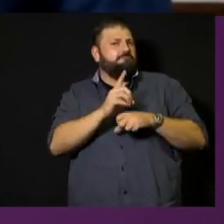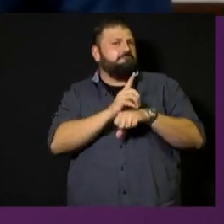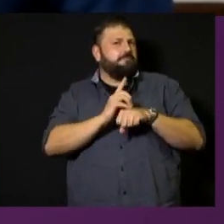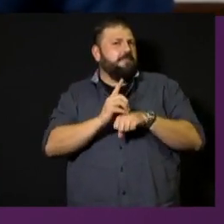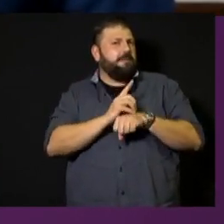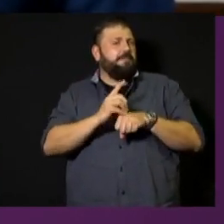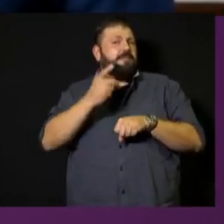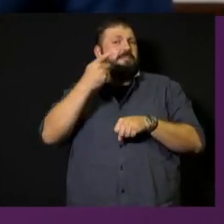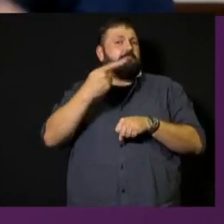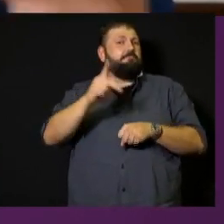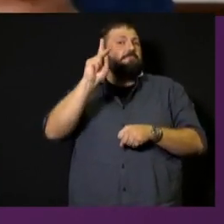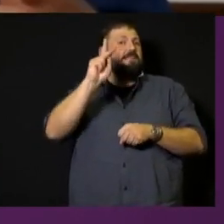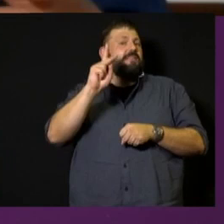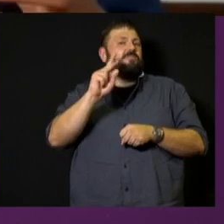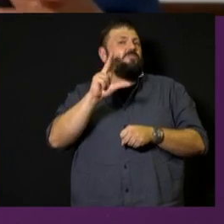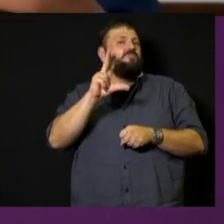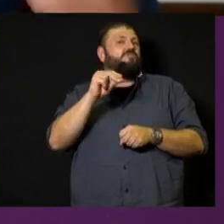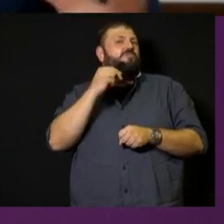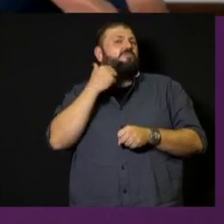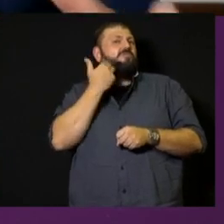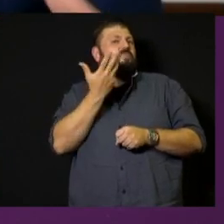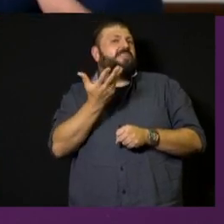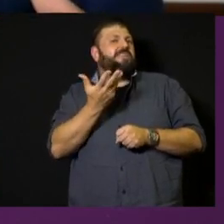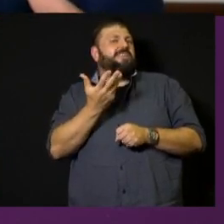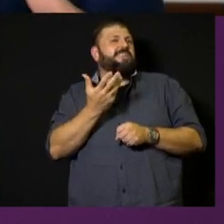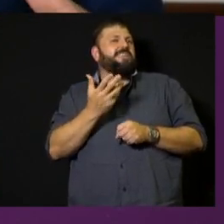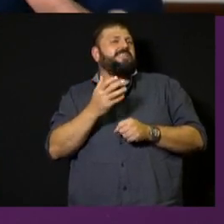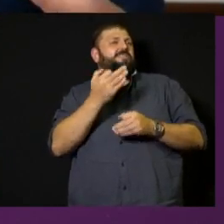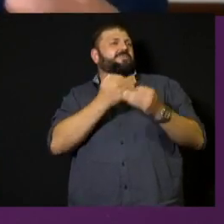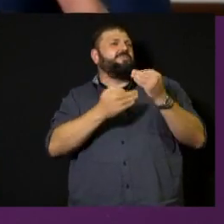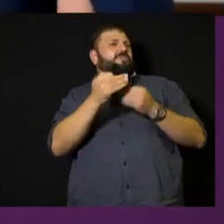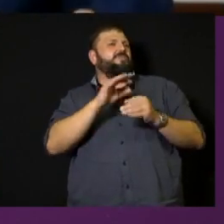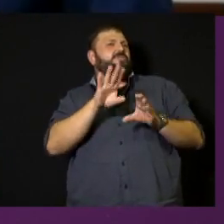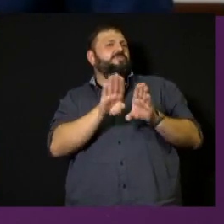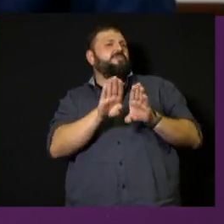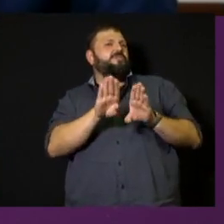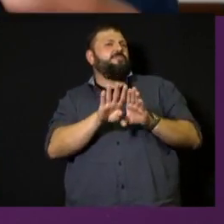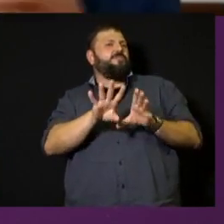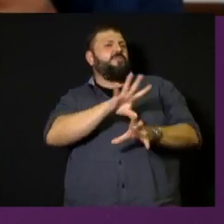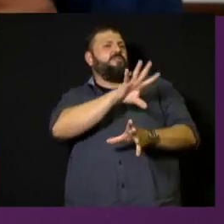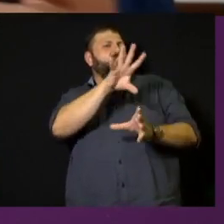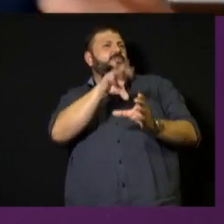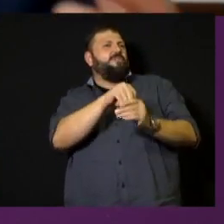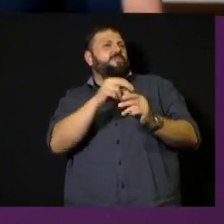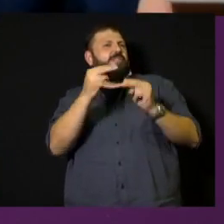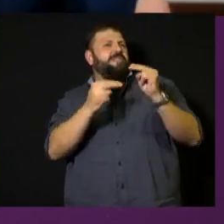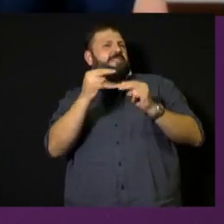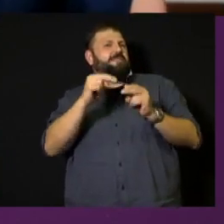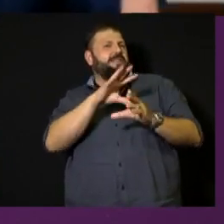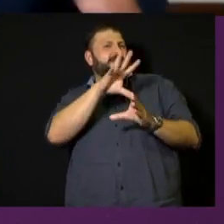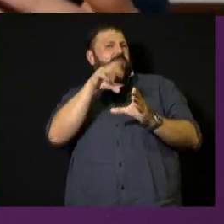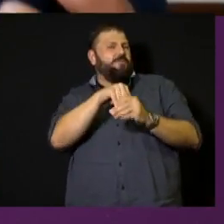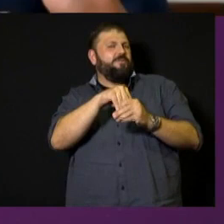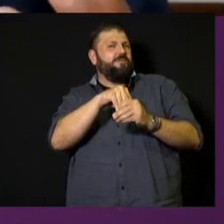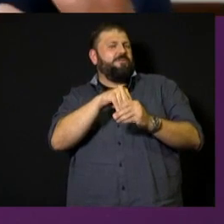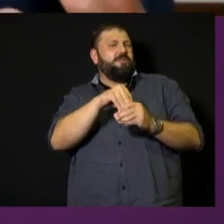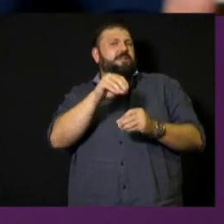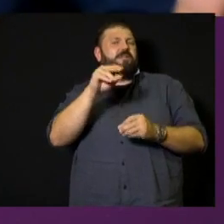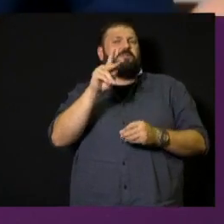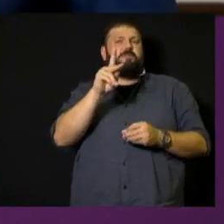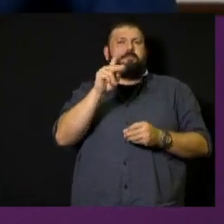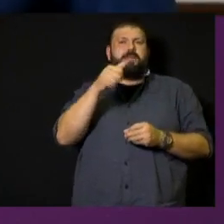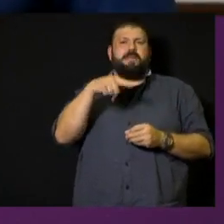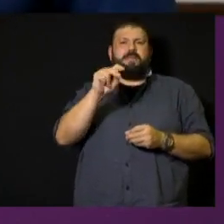who want the diamond, but they don't want the rest of the stuff. The diamond comes